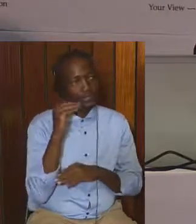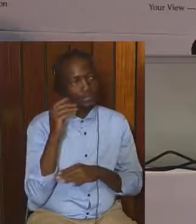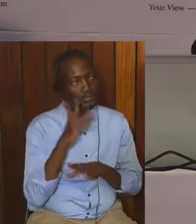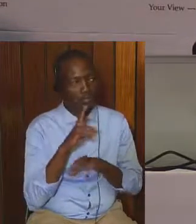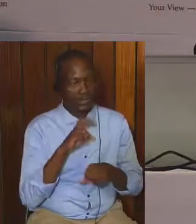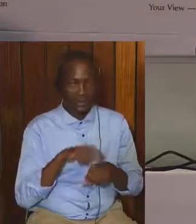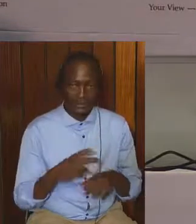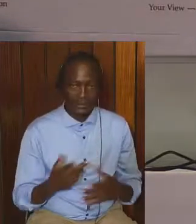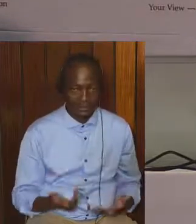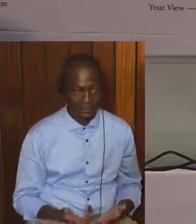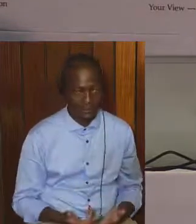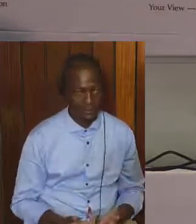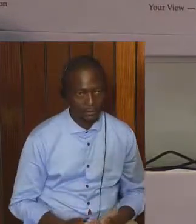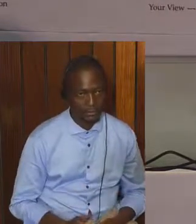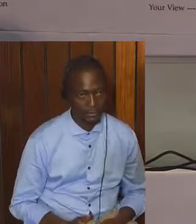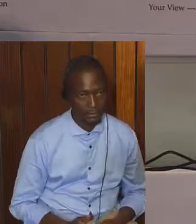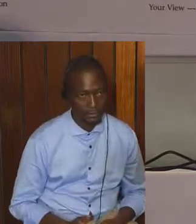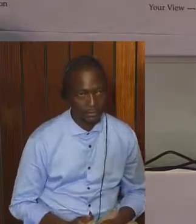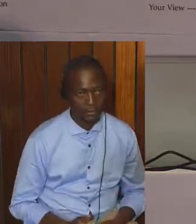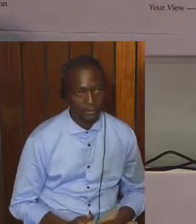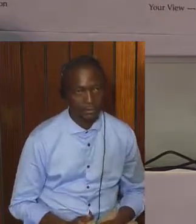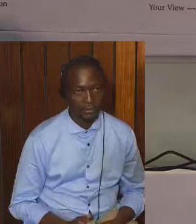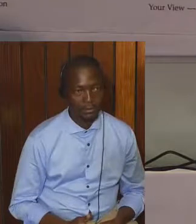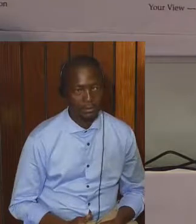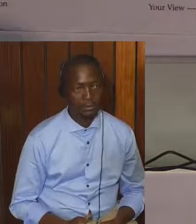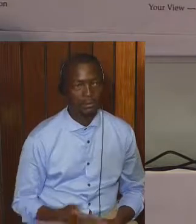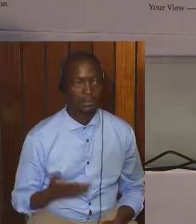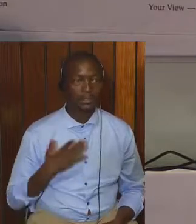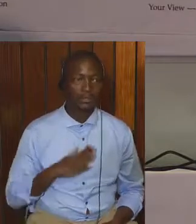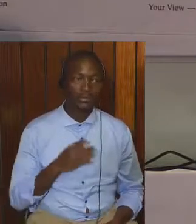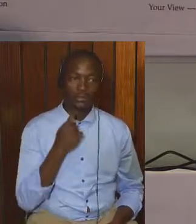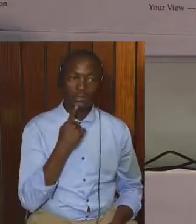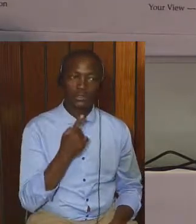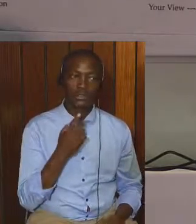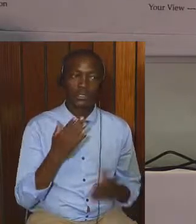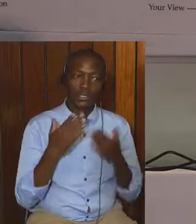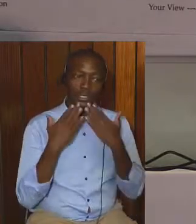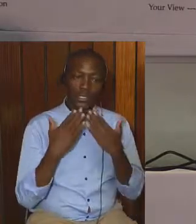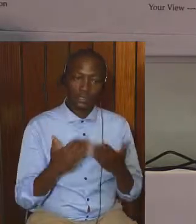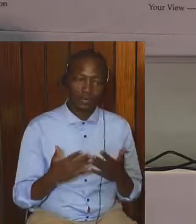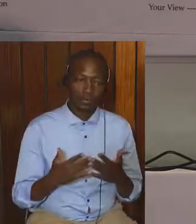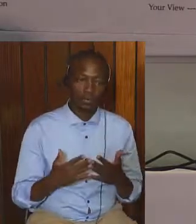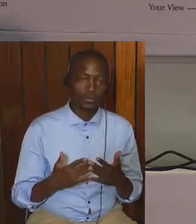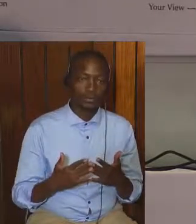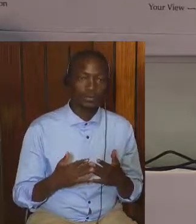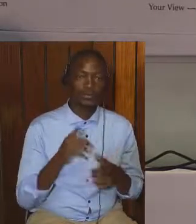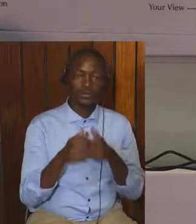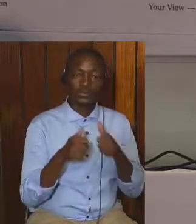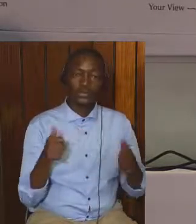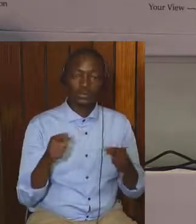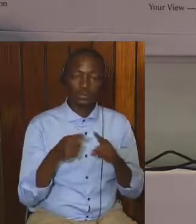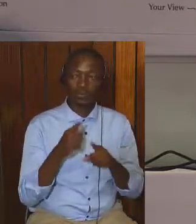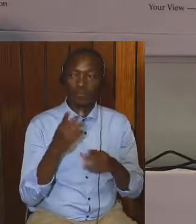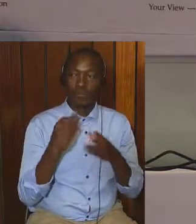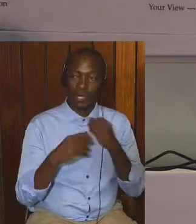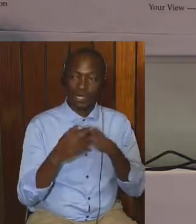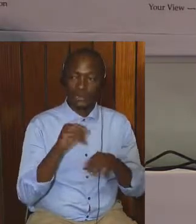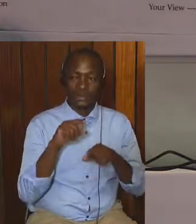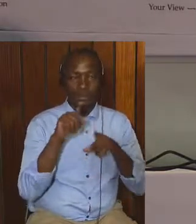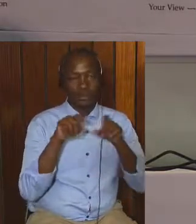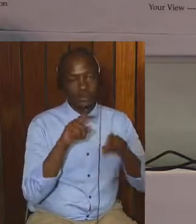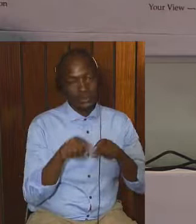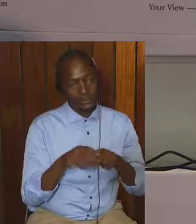it's required and where it's needed. So I want to say thank you to yourselves for asking the